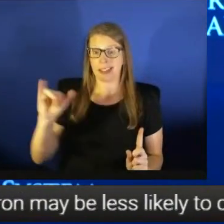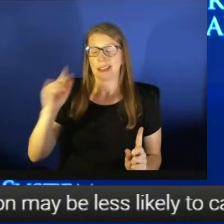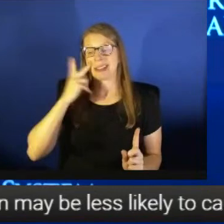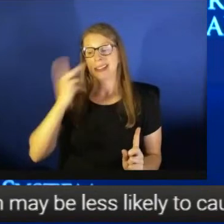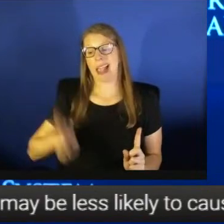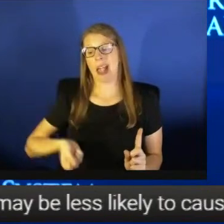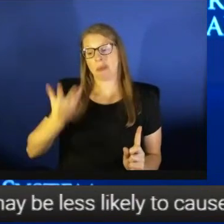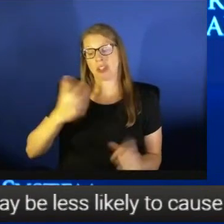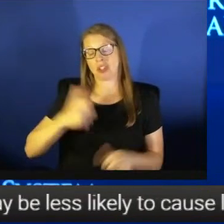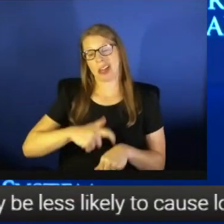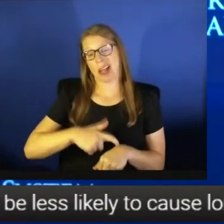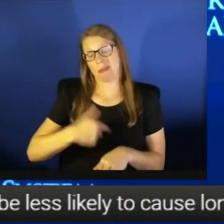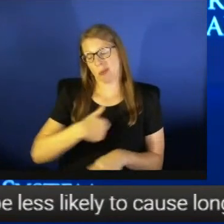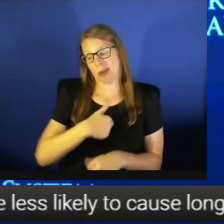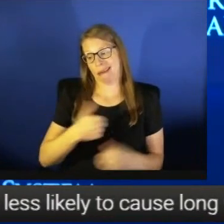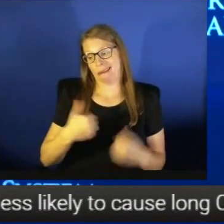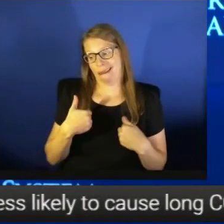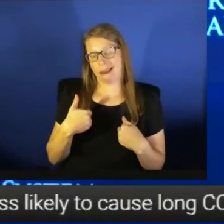with